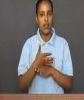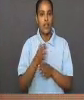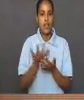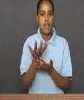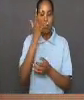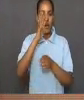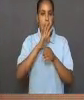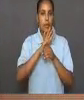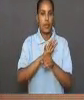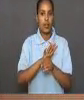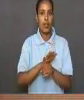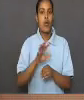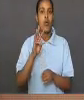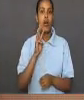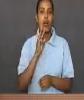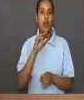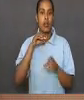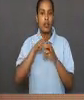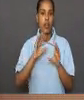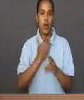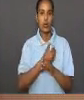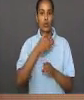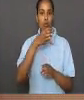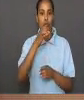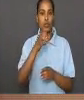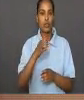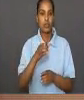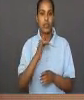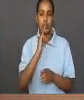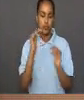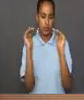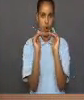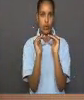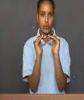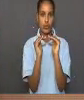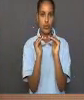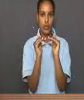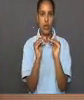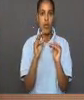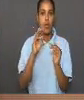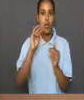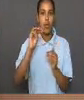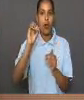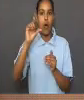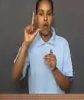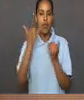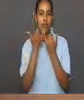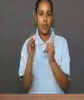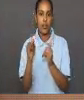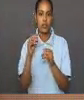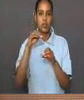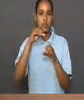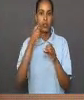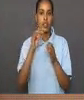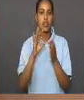Thus, the vapor pressure of water in our solution is equal to the mole